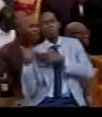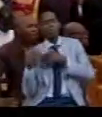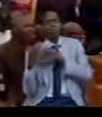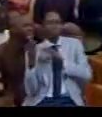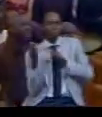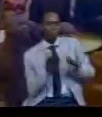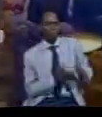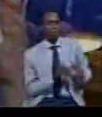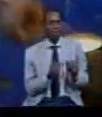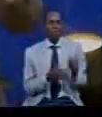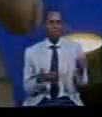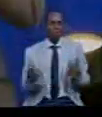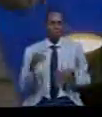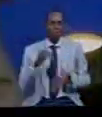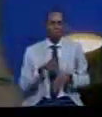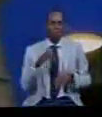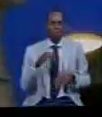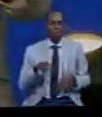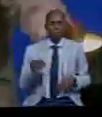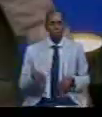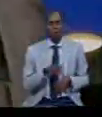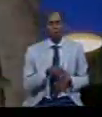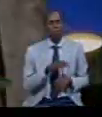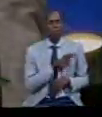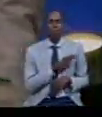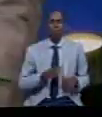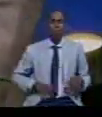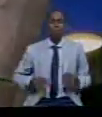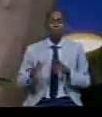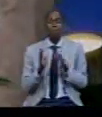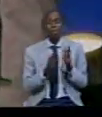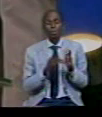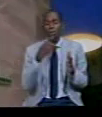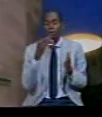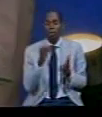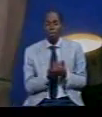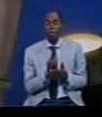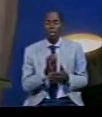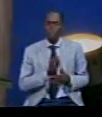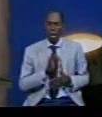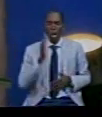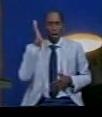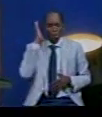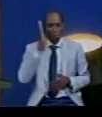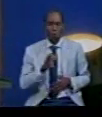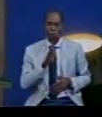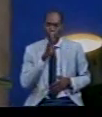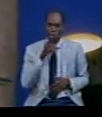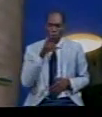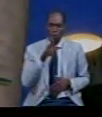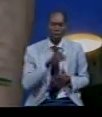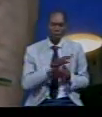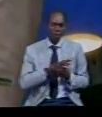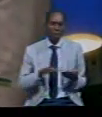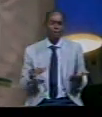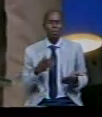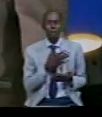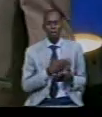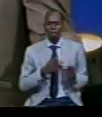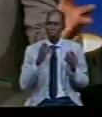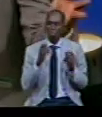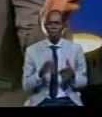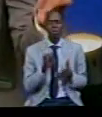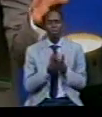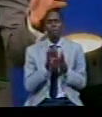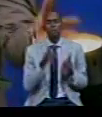Instantaneous. Jesus just says something, I will be thou clean, and the leper is cleansed. Because